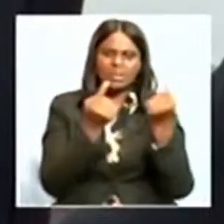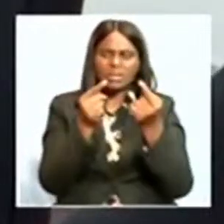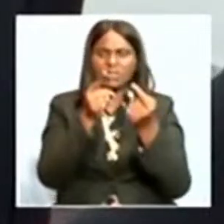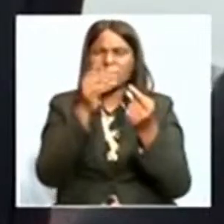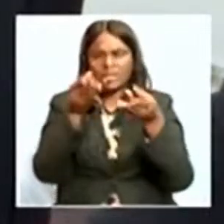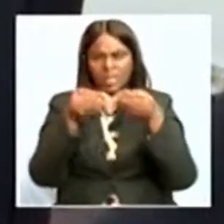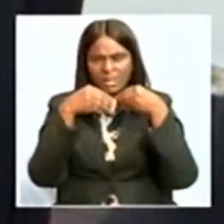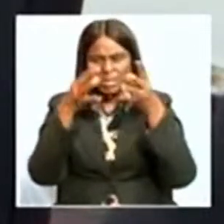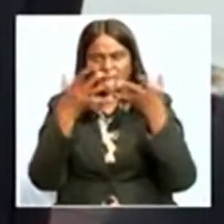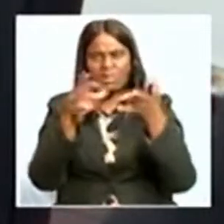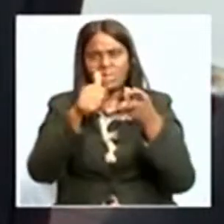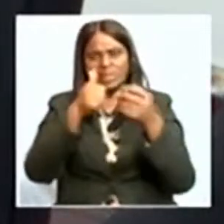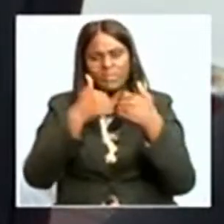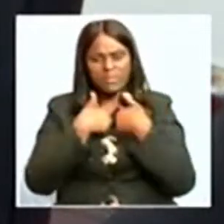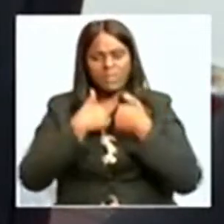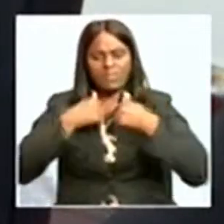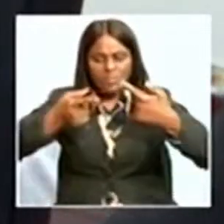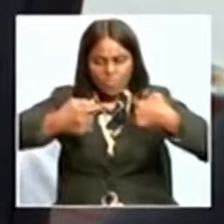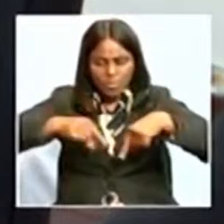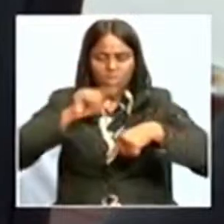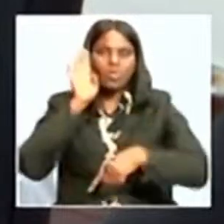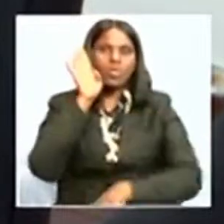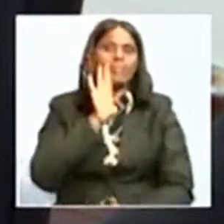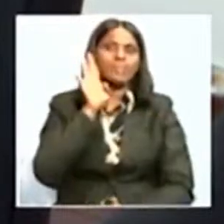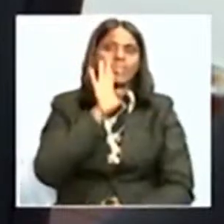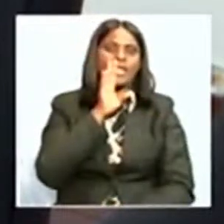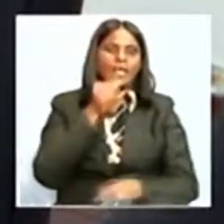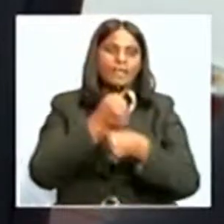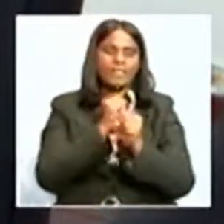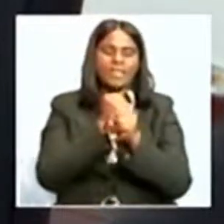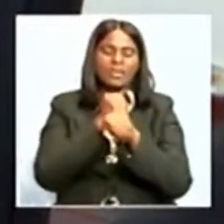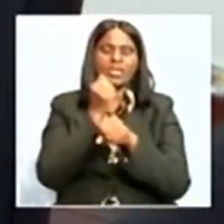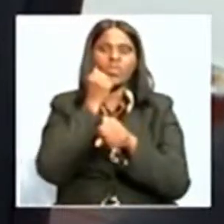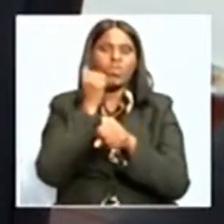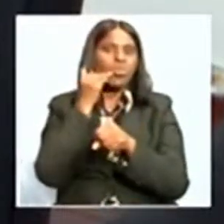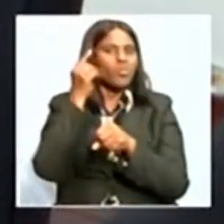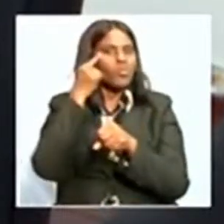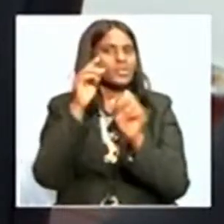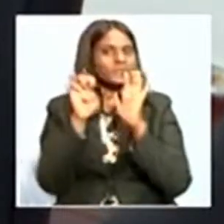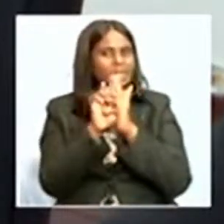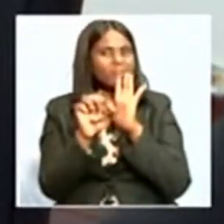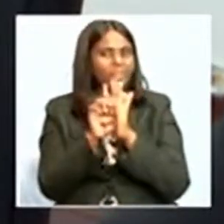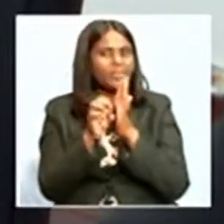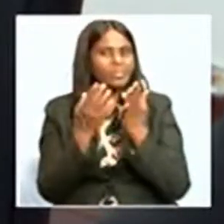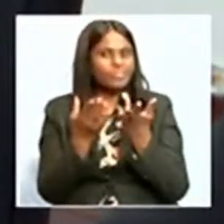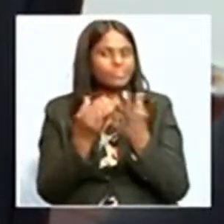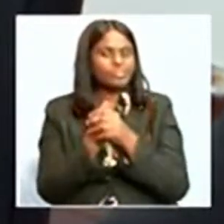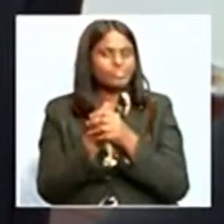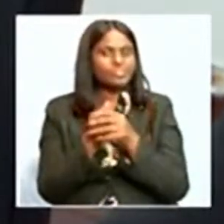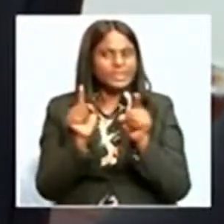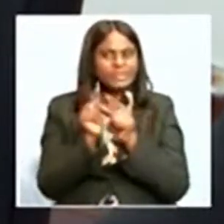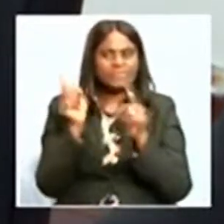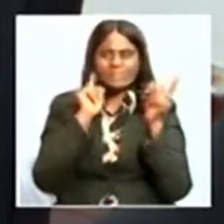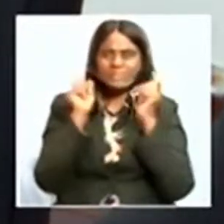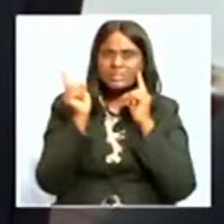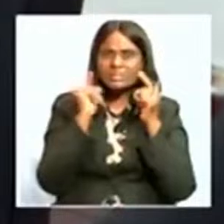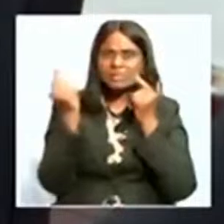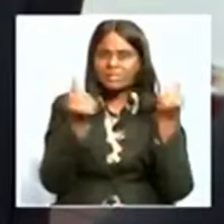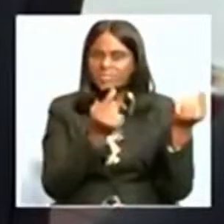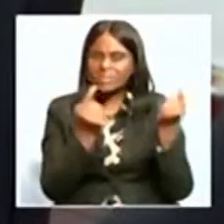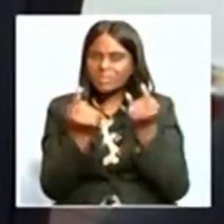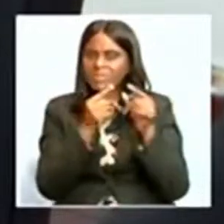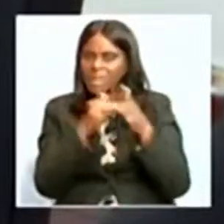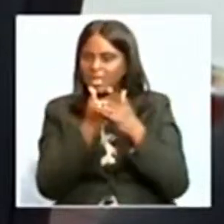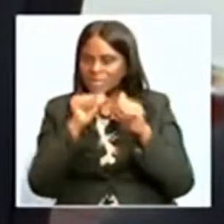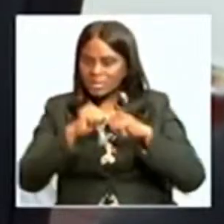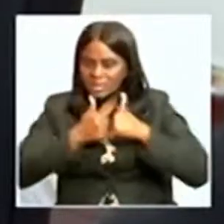given where you have local beers that are produced at home, for example. I'm looking at the situation of how